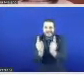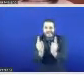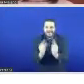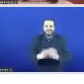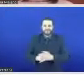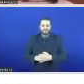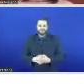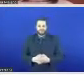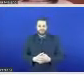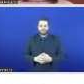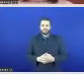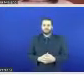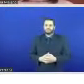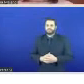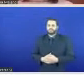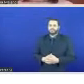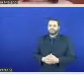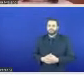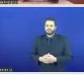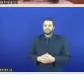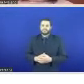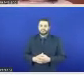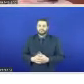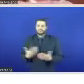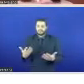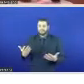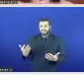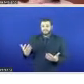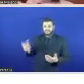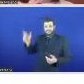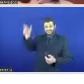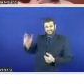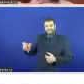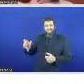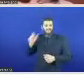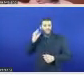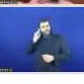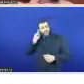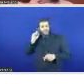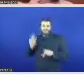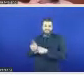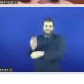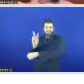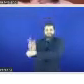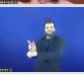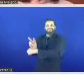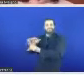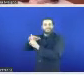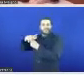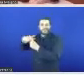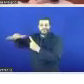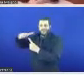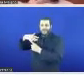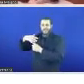derechos humanos indígenas tienen que tener un abordaje diferente por la articulación entre los